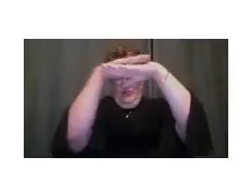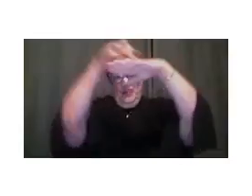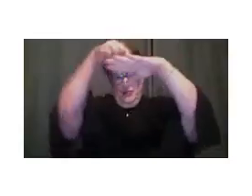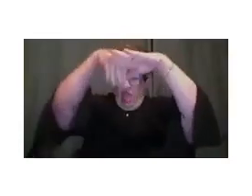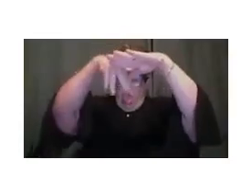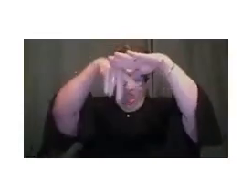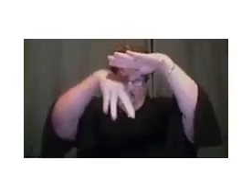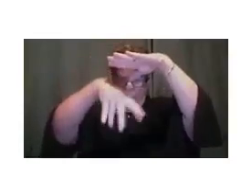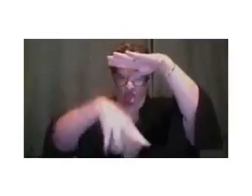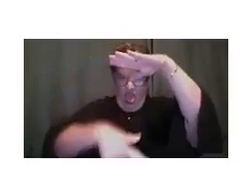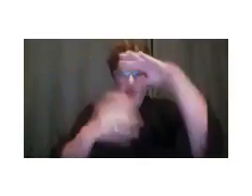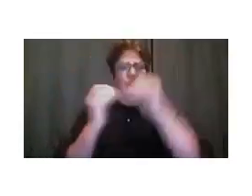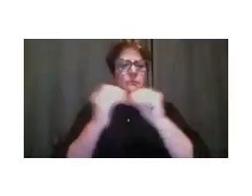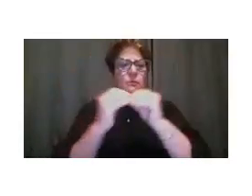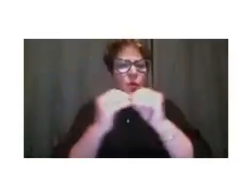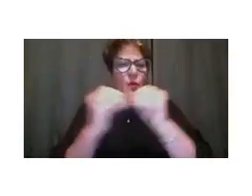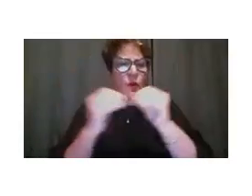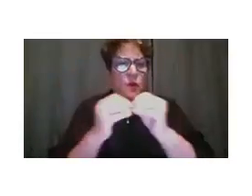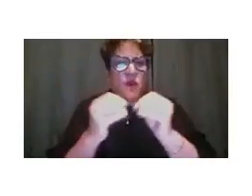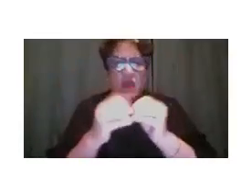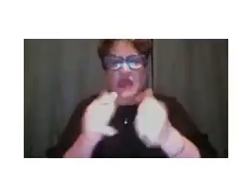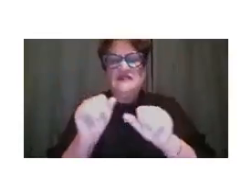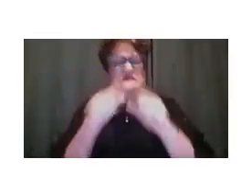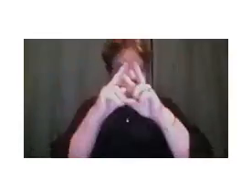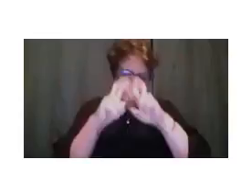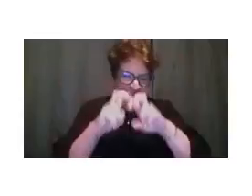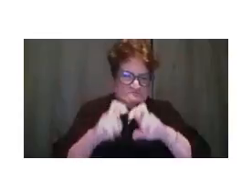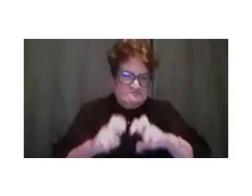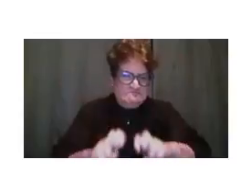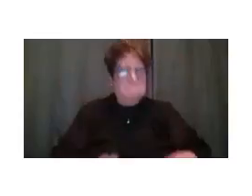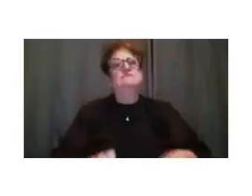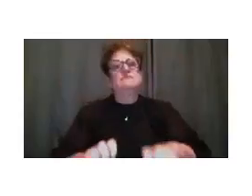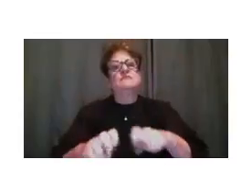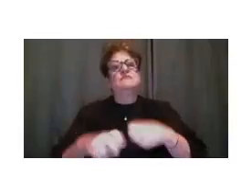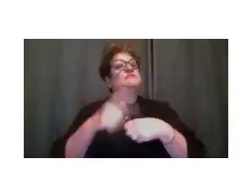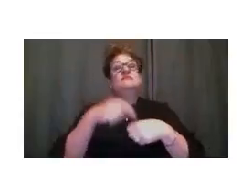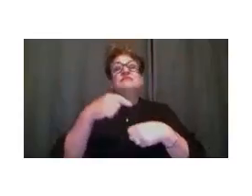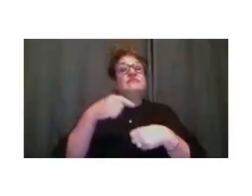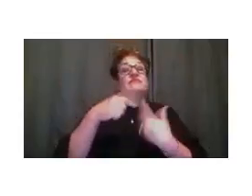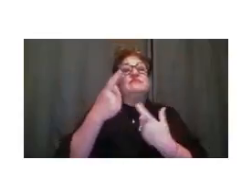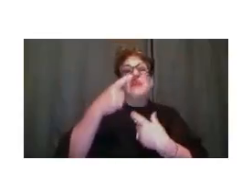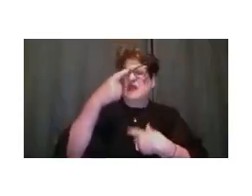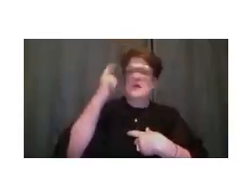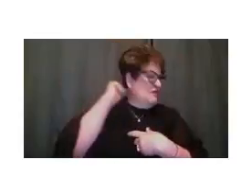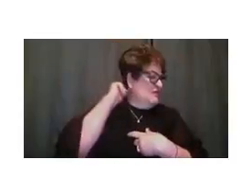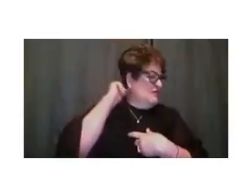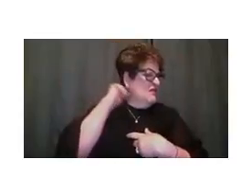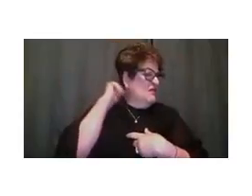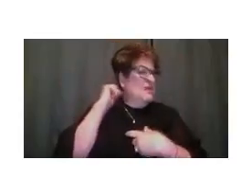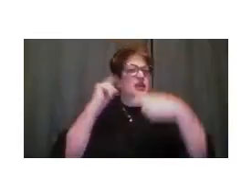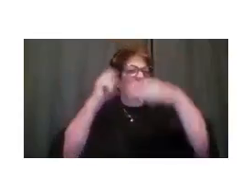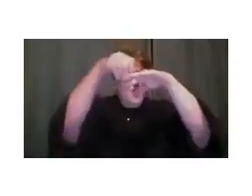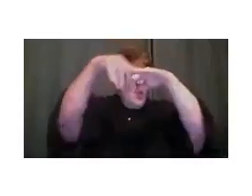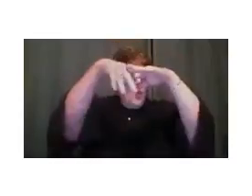more than 10 times this size, and most of it is below the surface. The unconscious mind is much like this, with all that